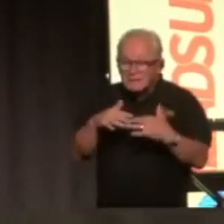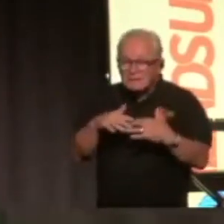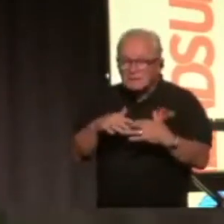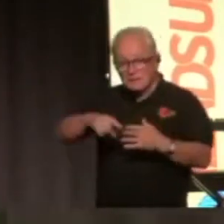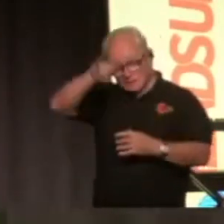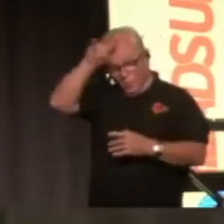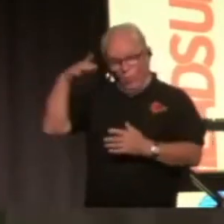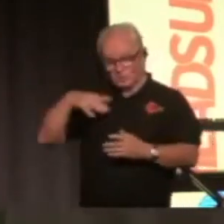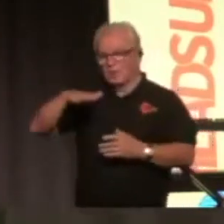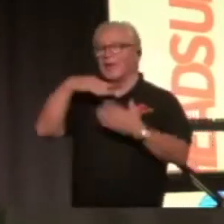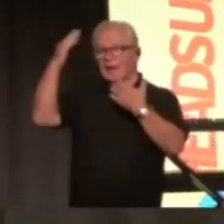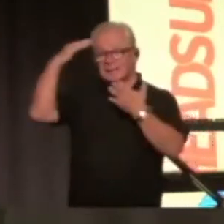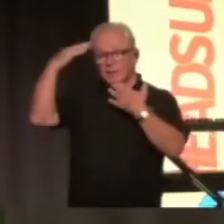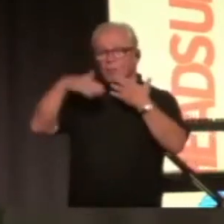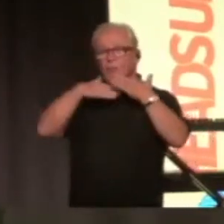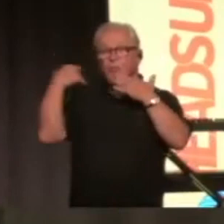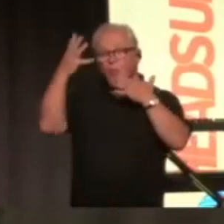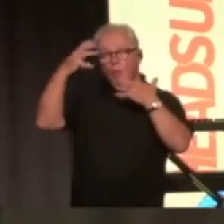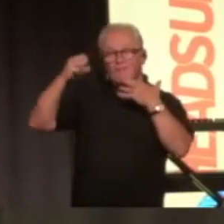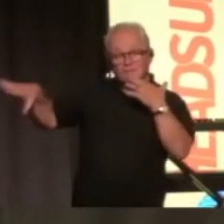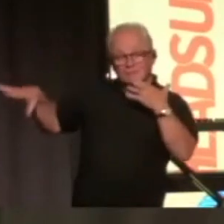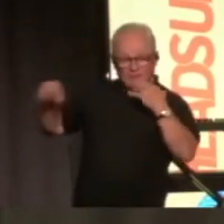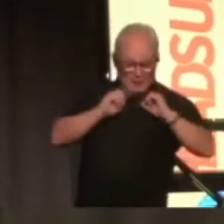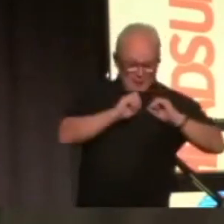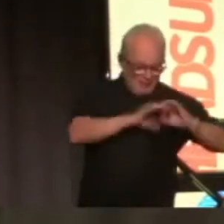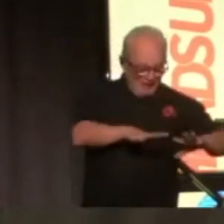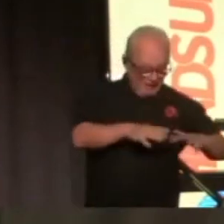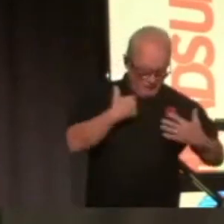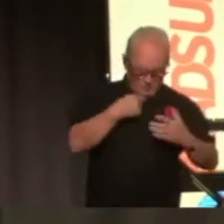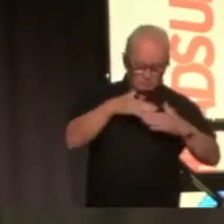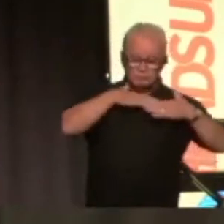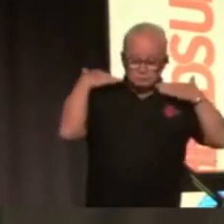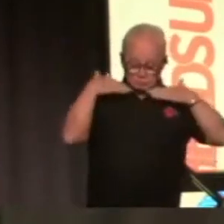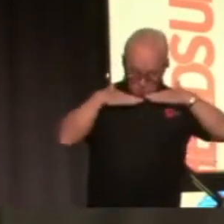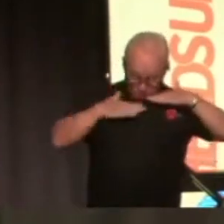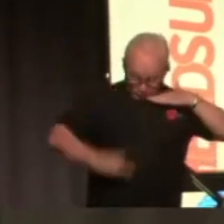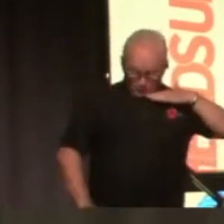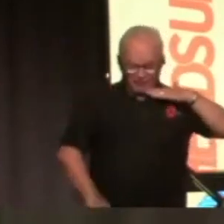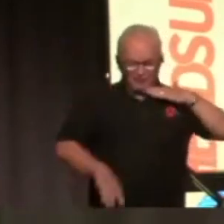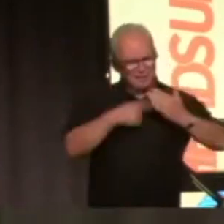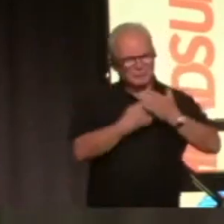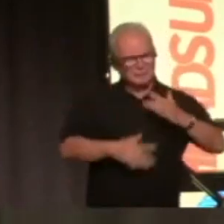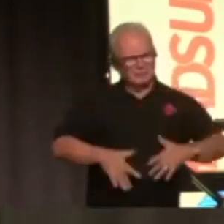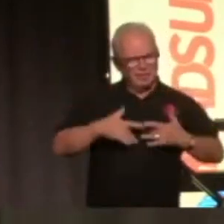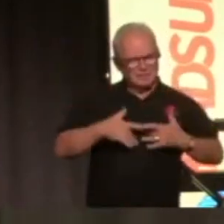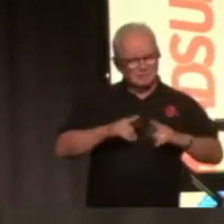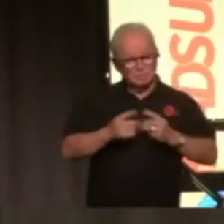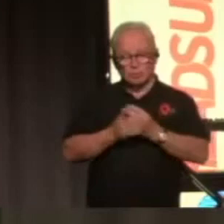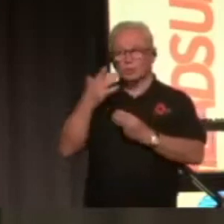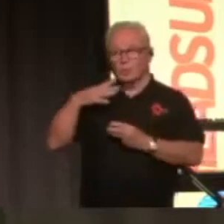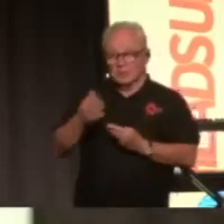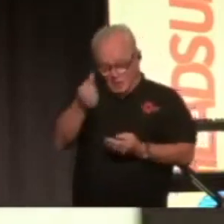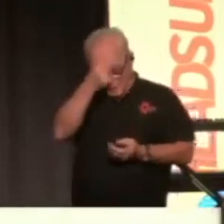head and leave you just with your feelings. But God wants to nurse you back to life today